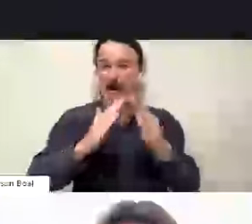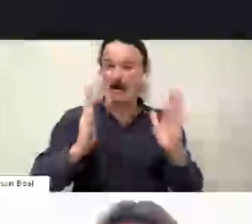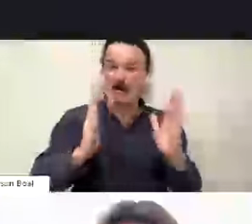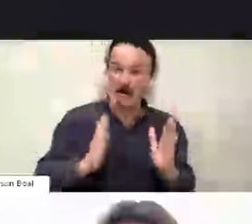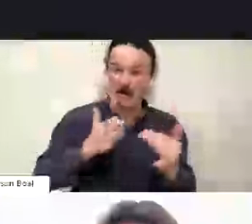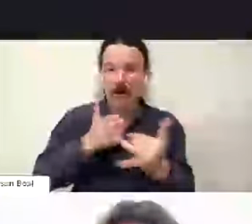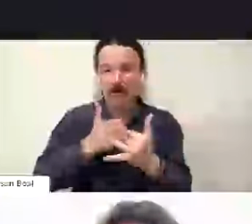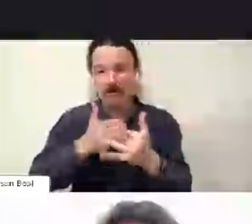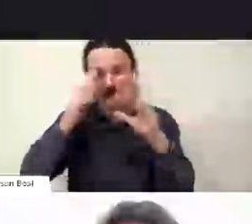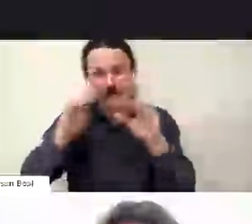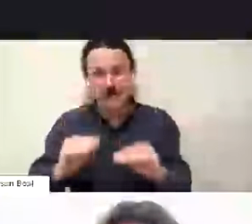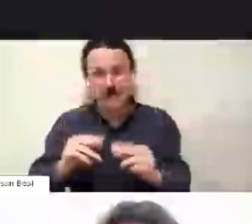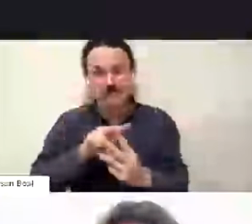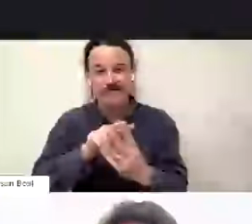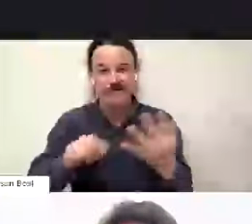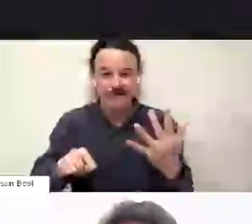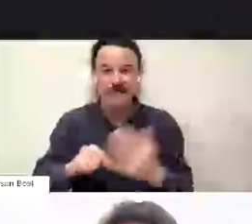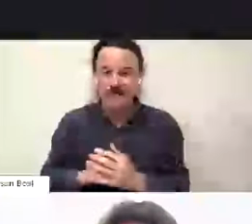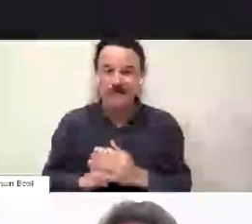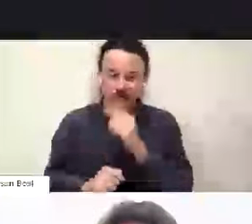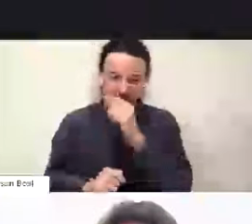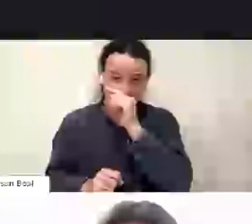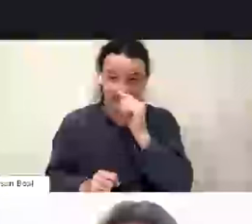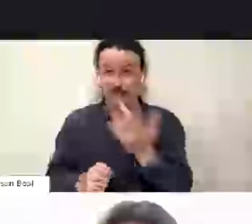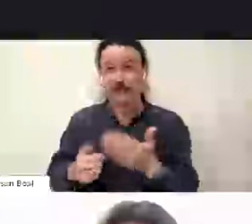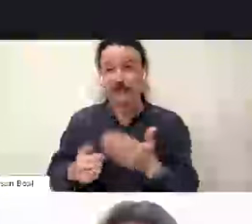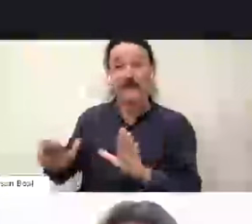Nations people have different experiences depending on where they live.